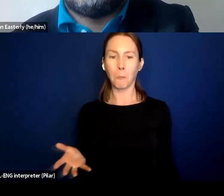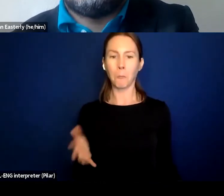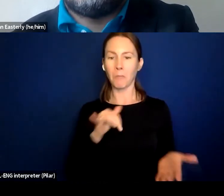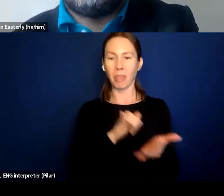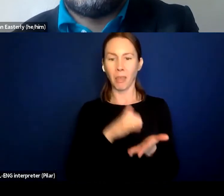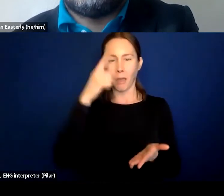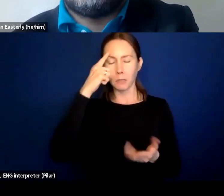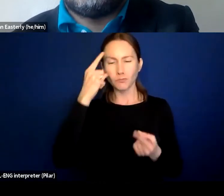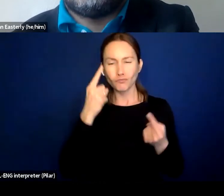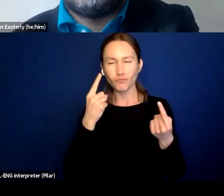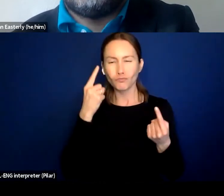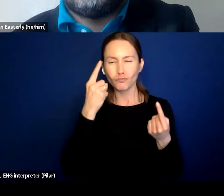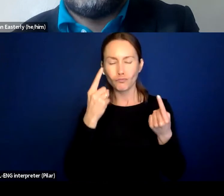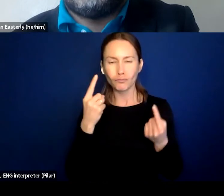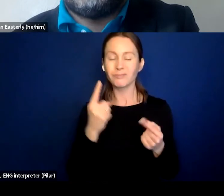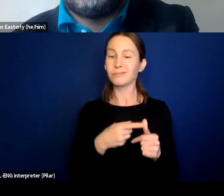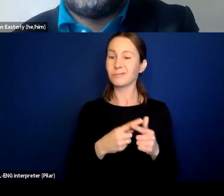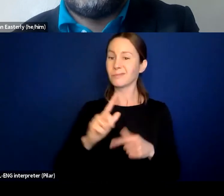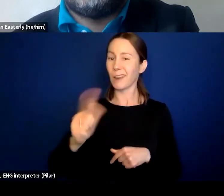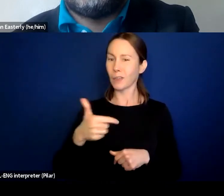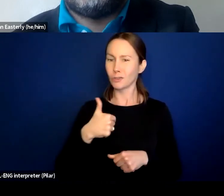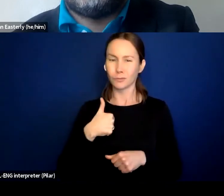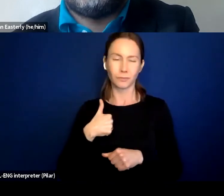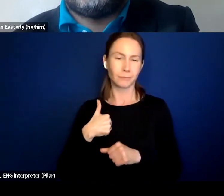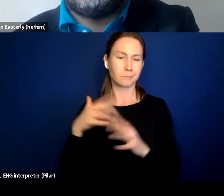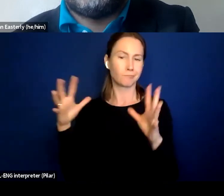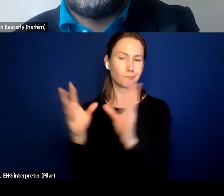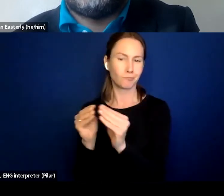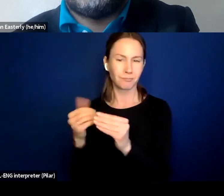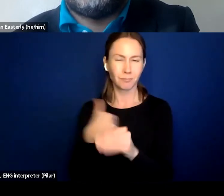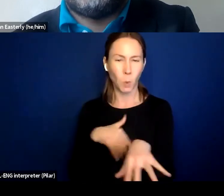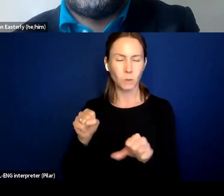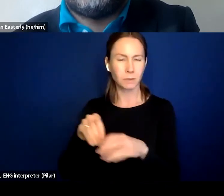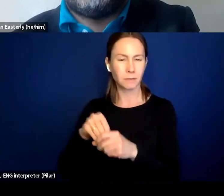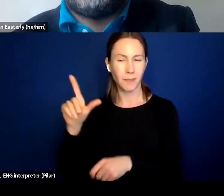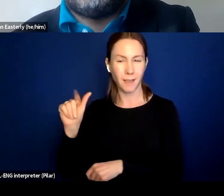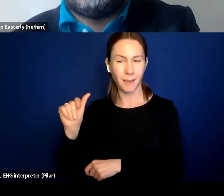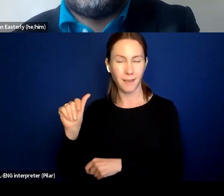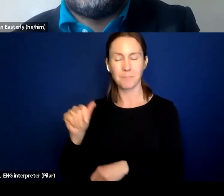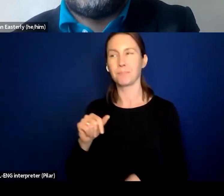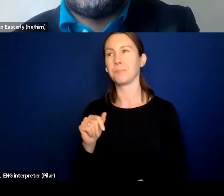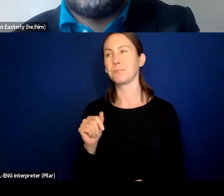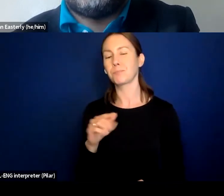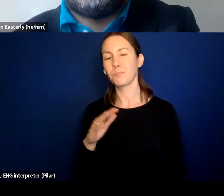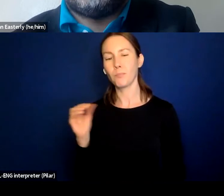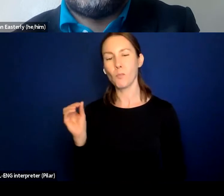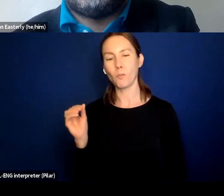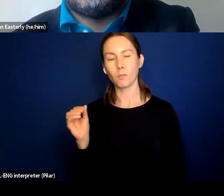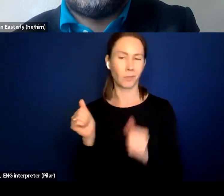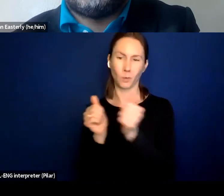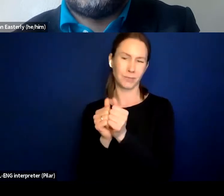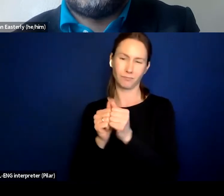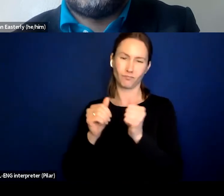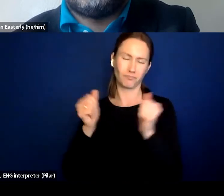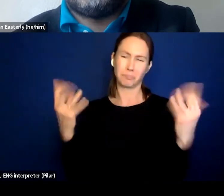brain. And then sometime later, I was at a convening that we were hosting in Los Angeles, and with a lot